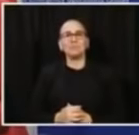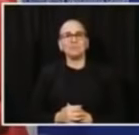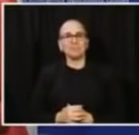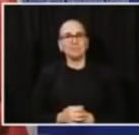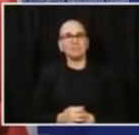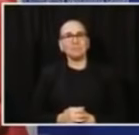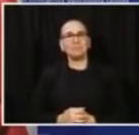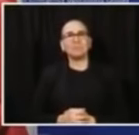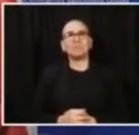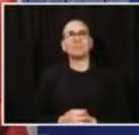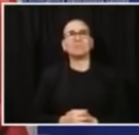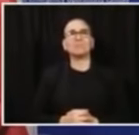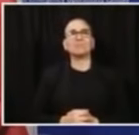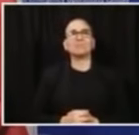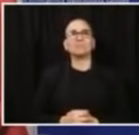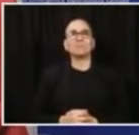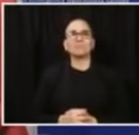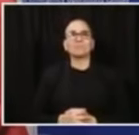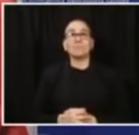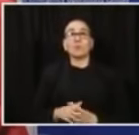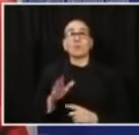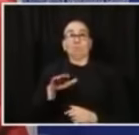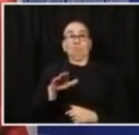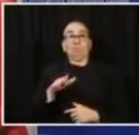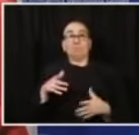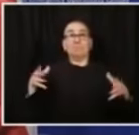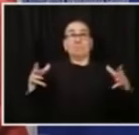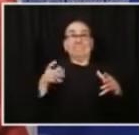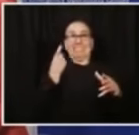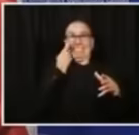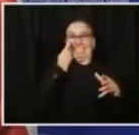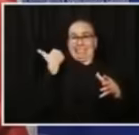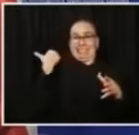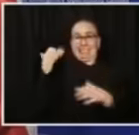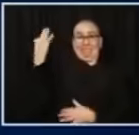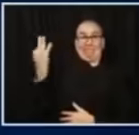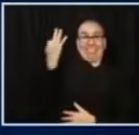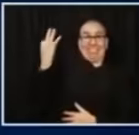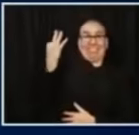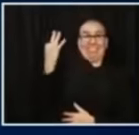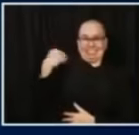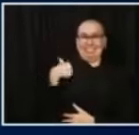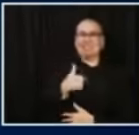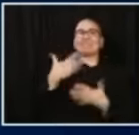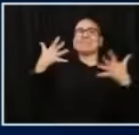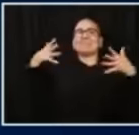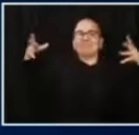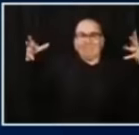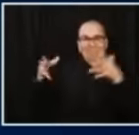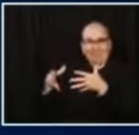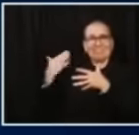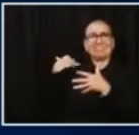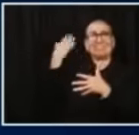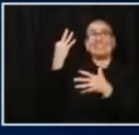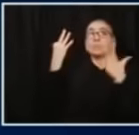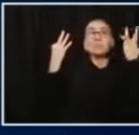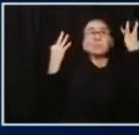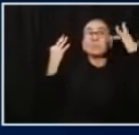We had them meet actually last Friday in an emergency meeting because we had just recently heard from the ACIP about their